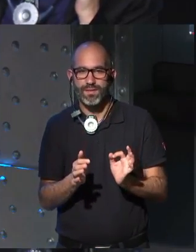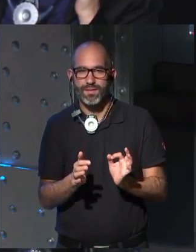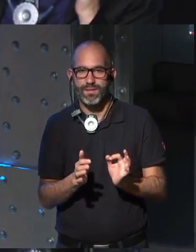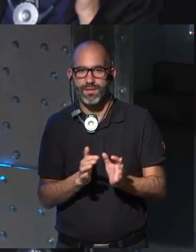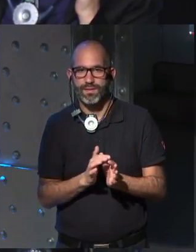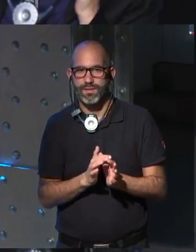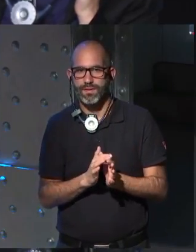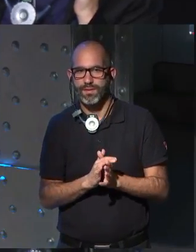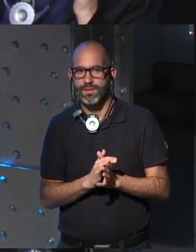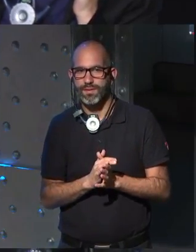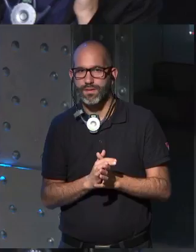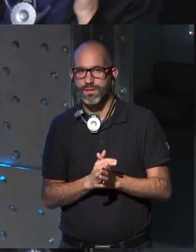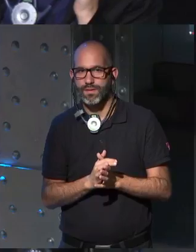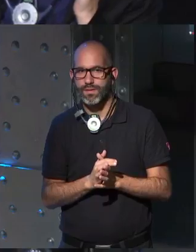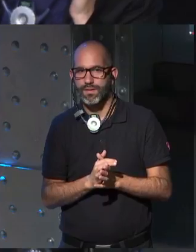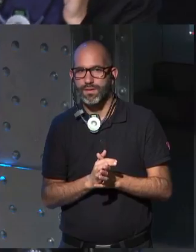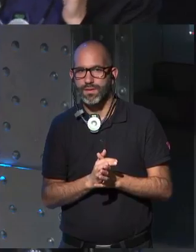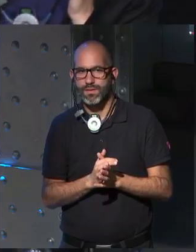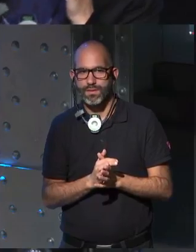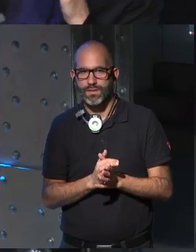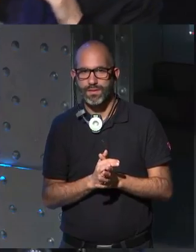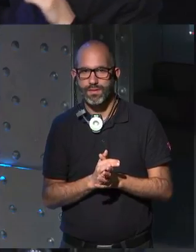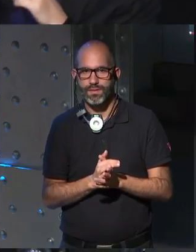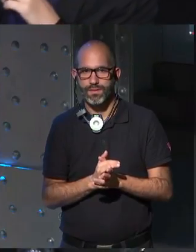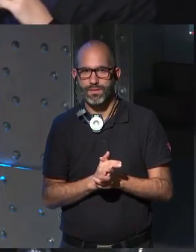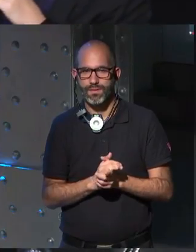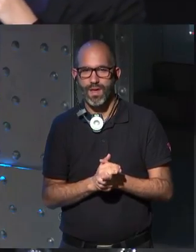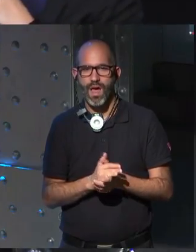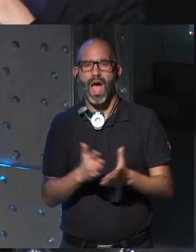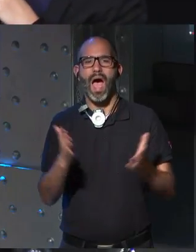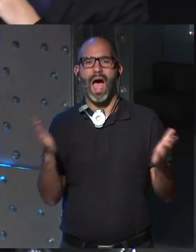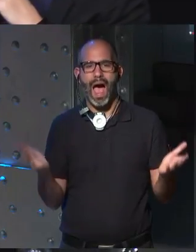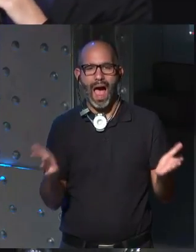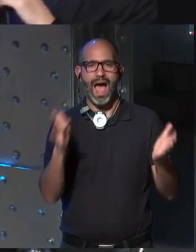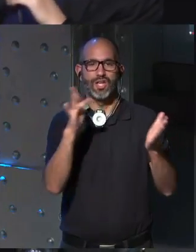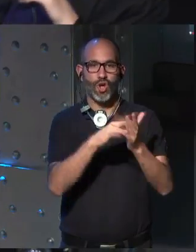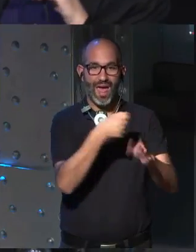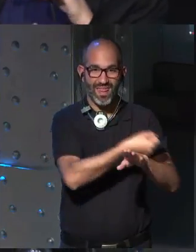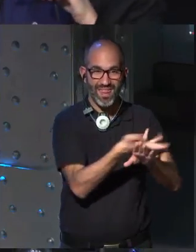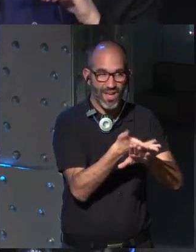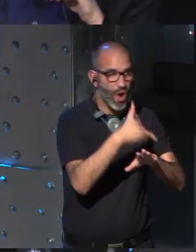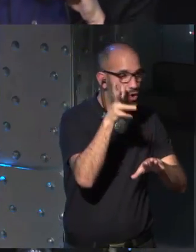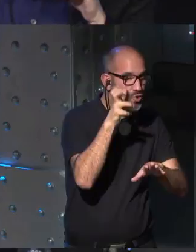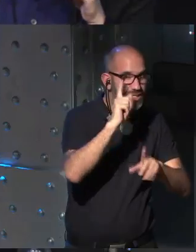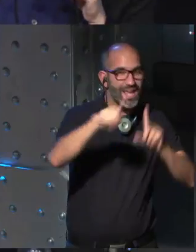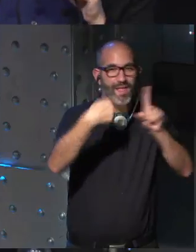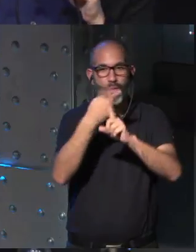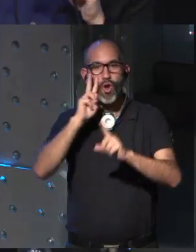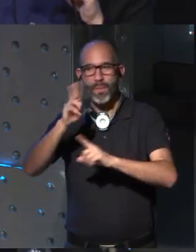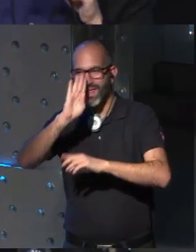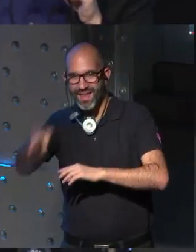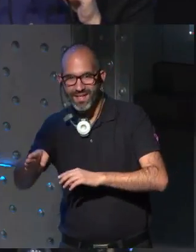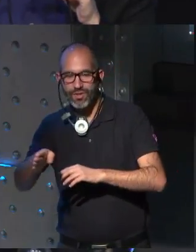When you first saw them in concert. Oh, when I first saw. Yes. Yes, yeah. You know, I can